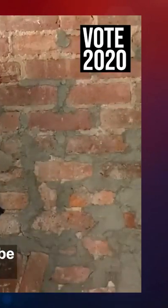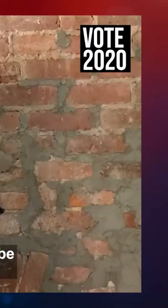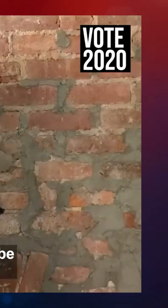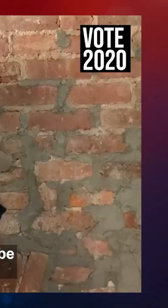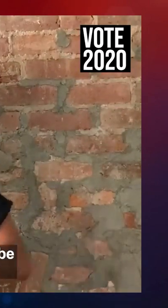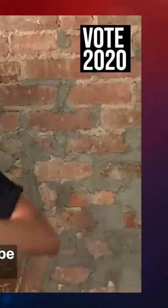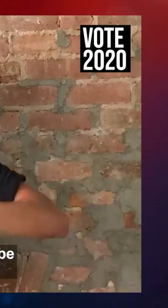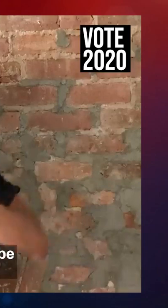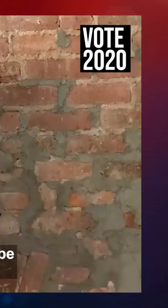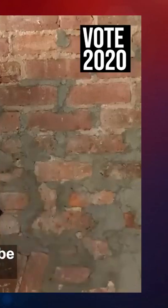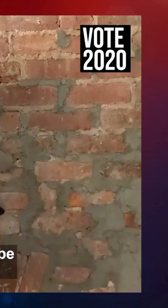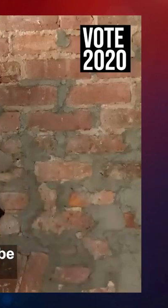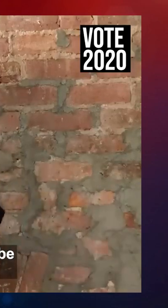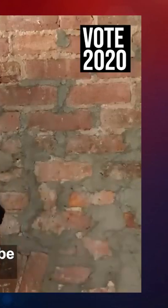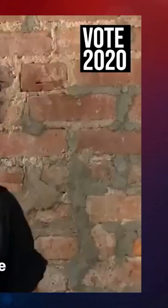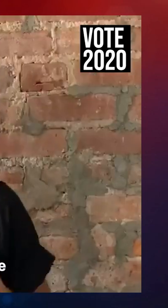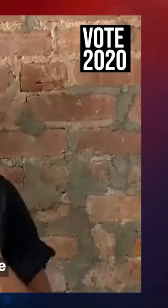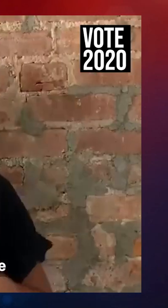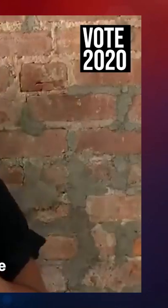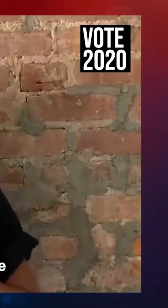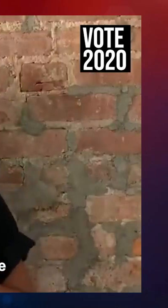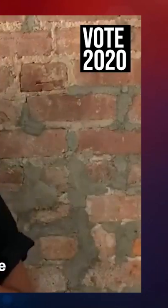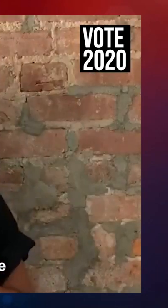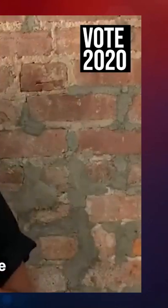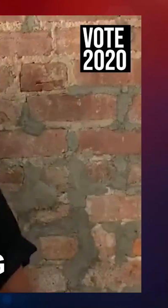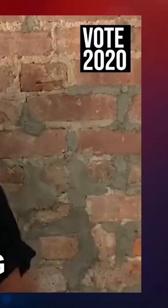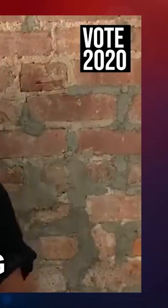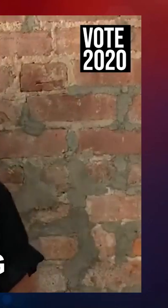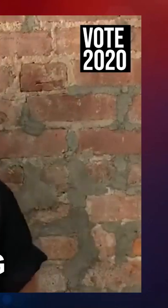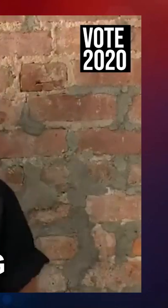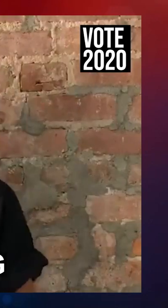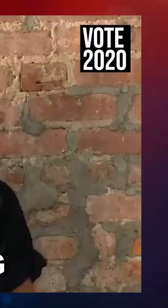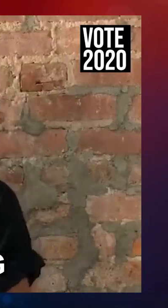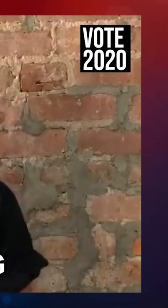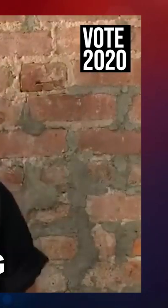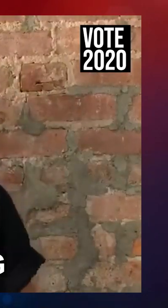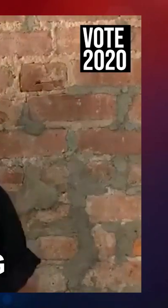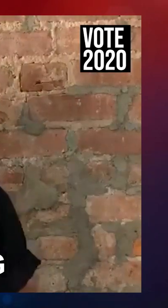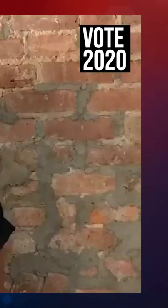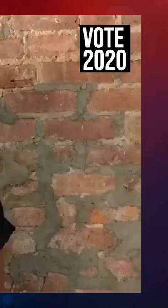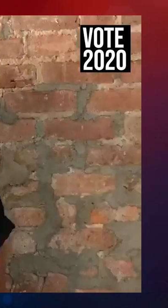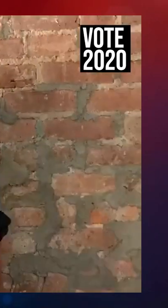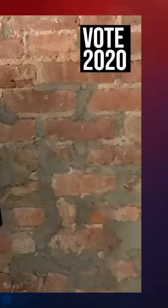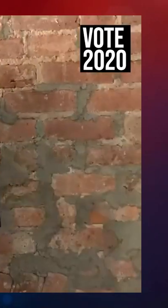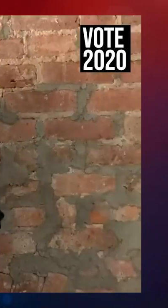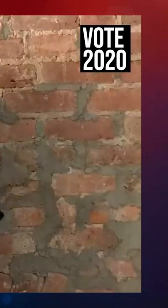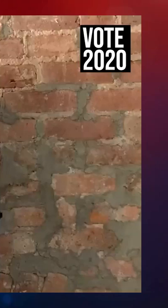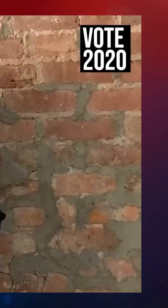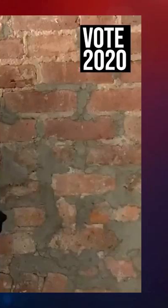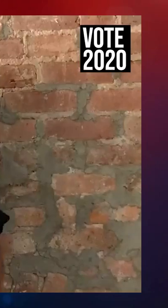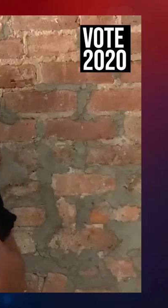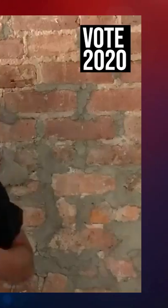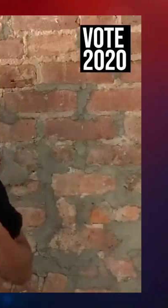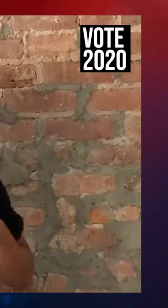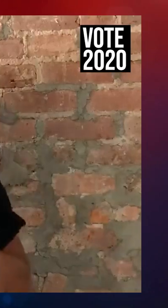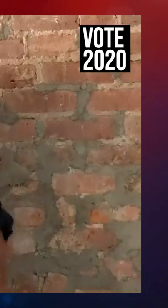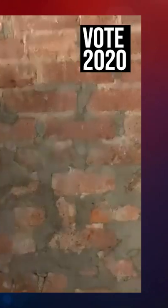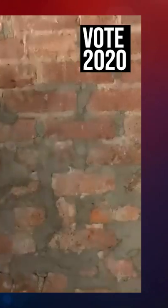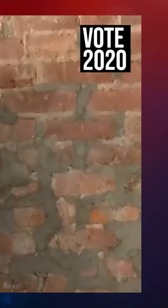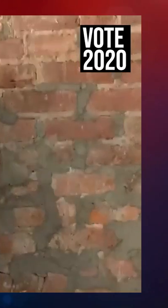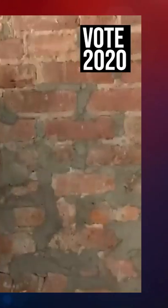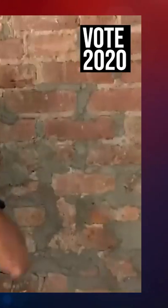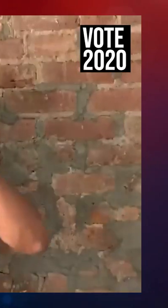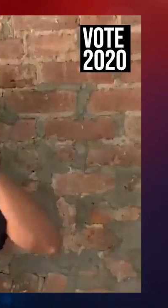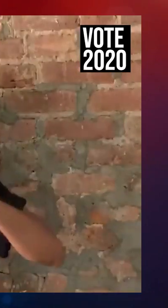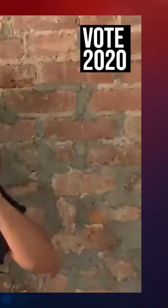any election. The biggest difference will be mail-in voting. It's slightly different in